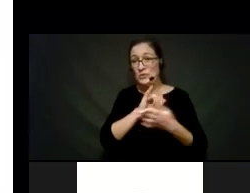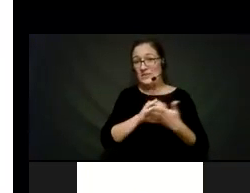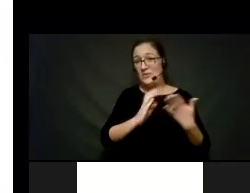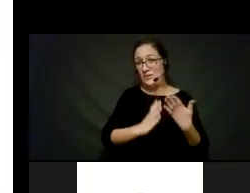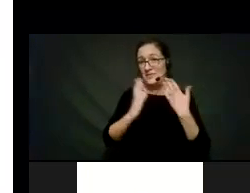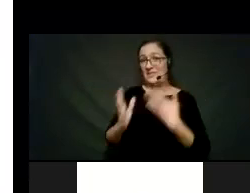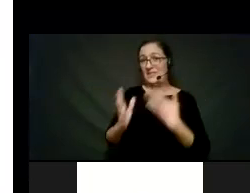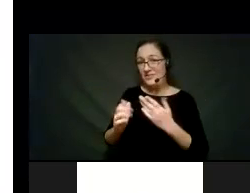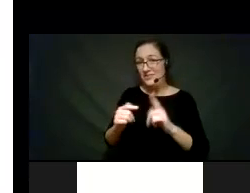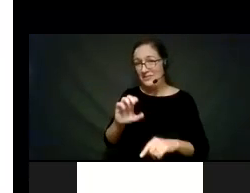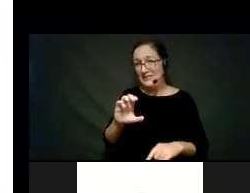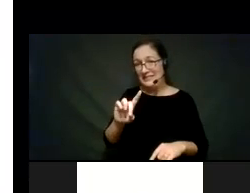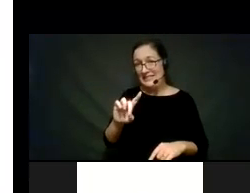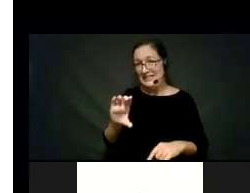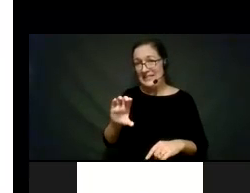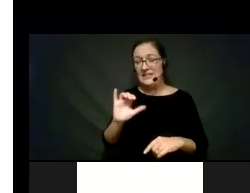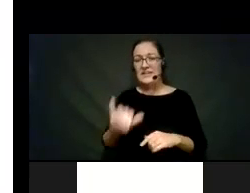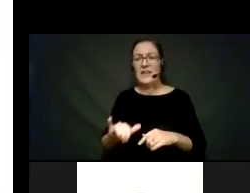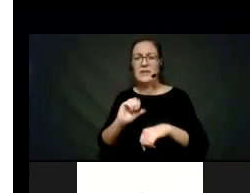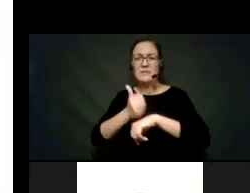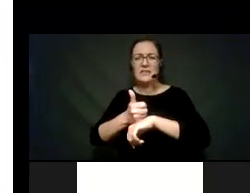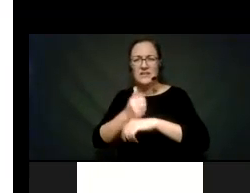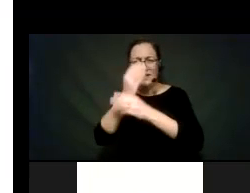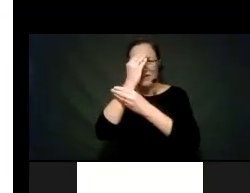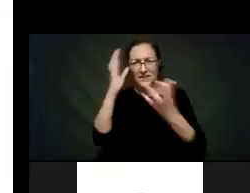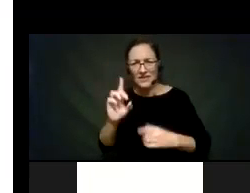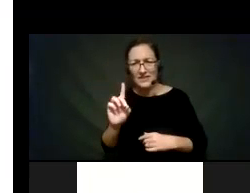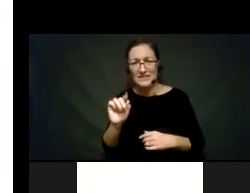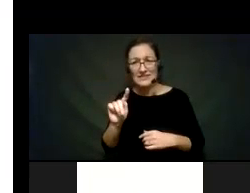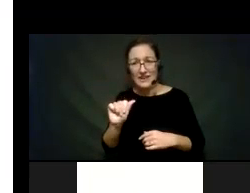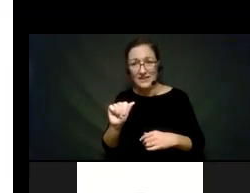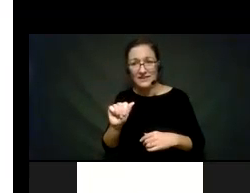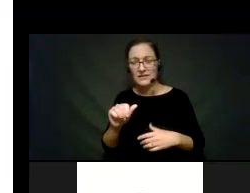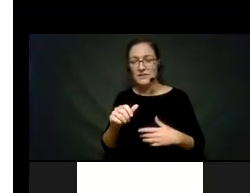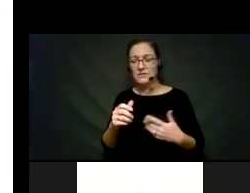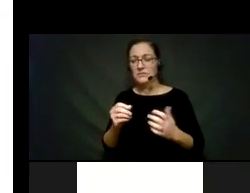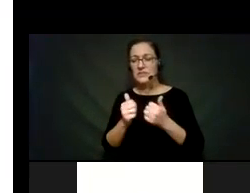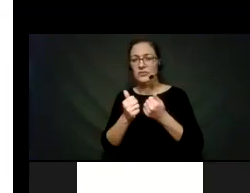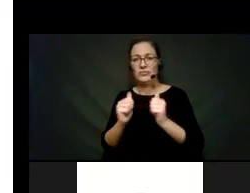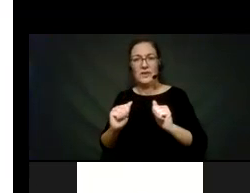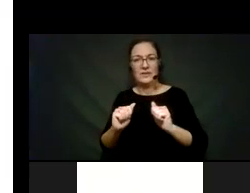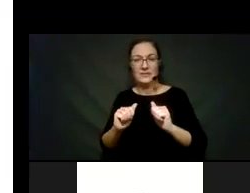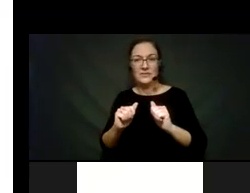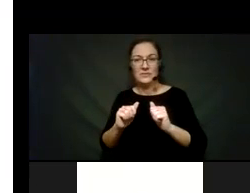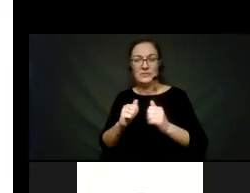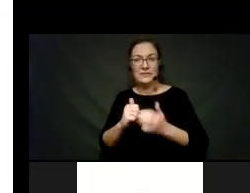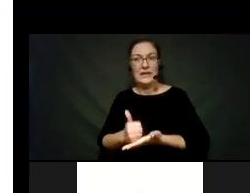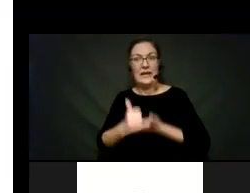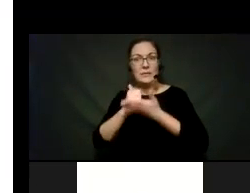on the data, on where we can make the most impact as quickly as